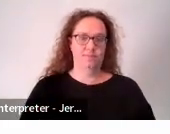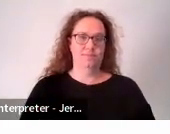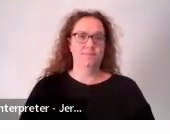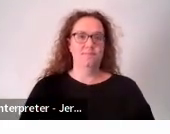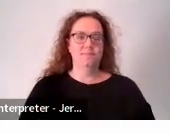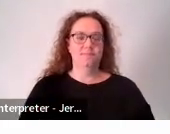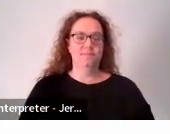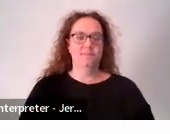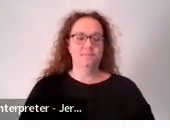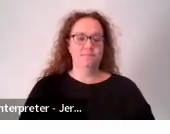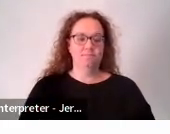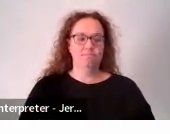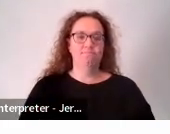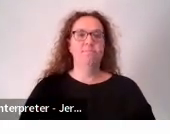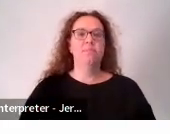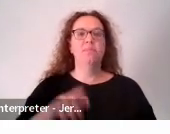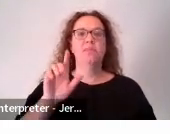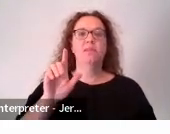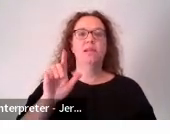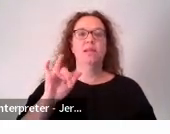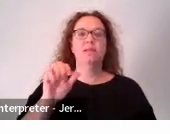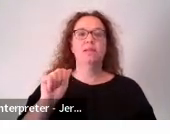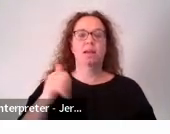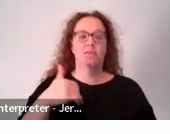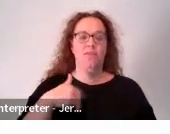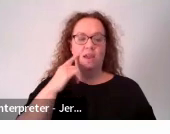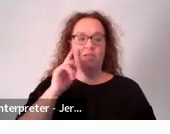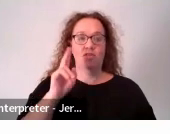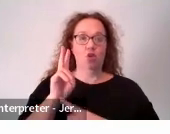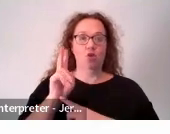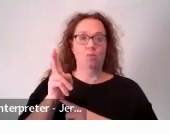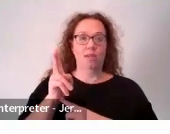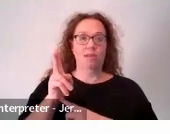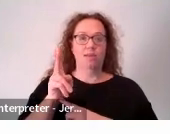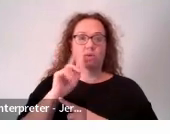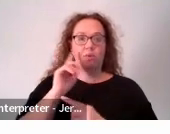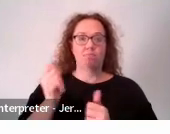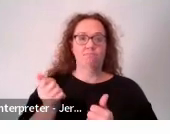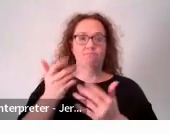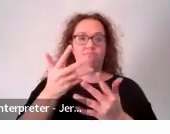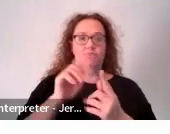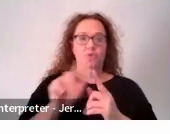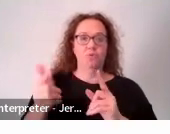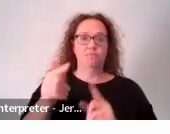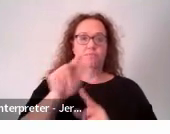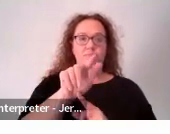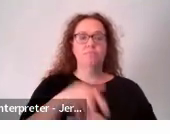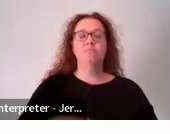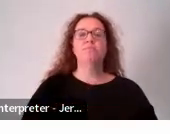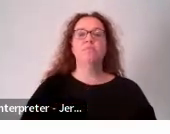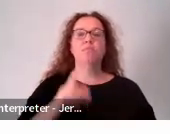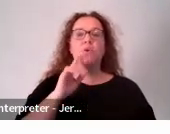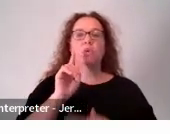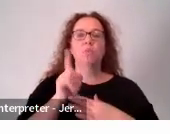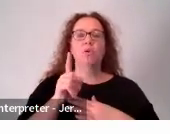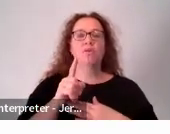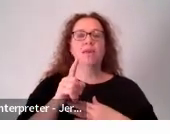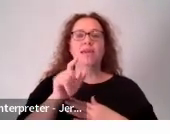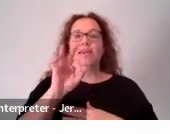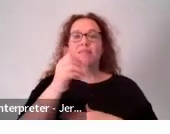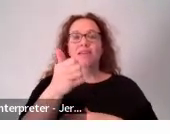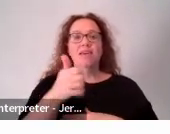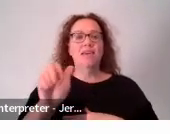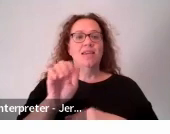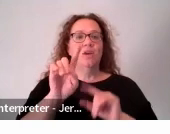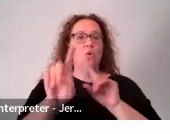definitely. Lisa, I think we got about 2 minutes left. At this point, I will throw things to you in just a moment, but I will just say if any